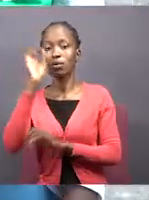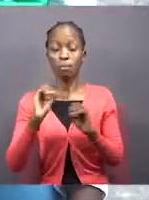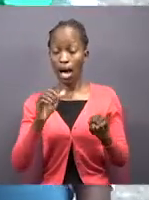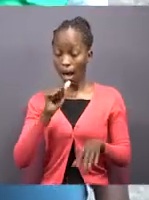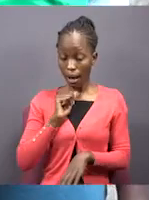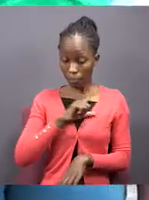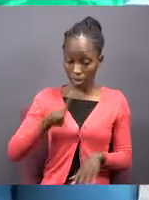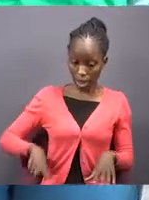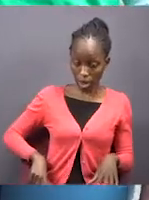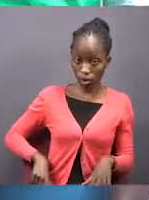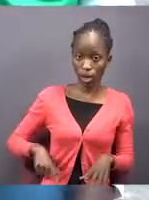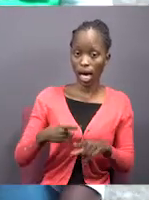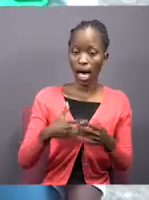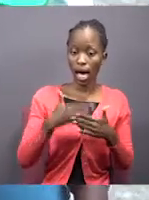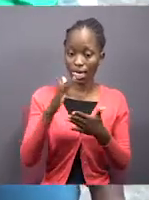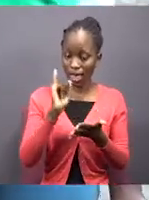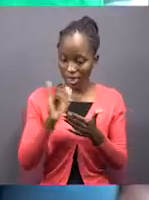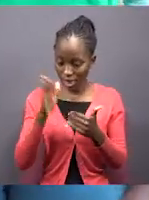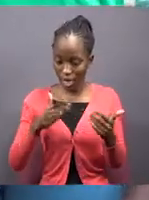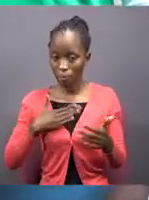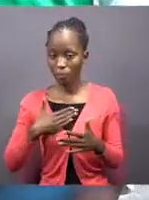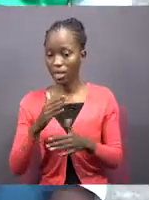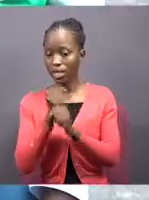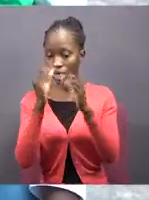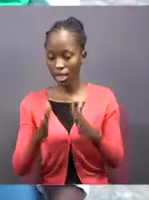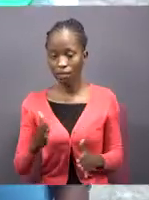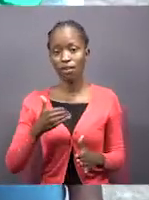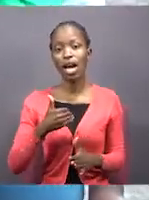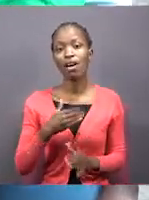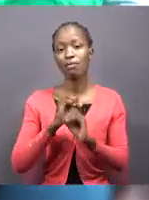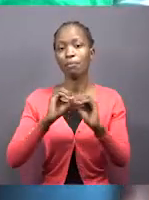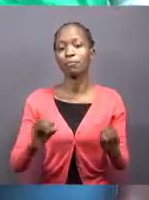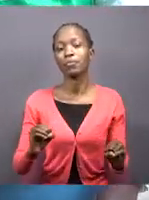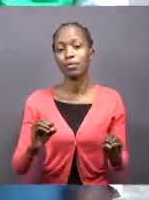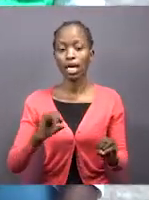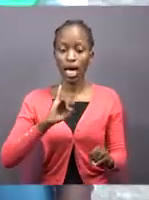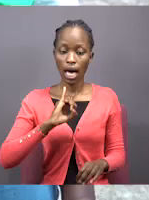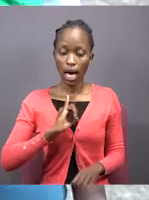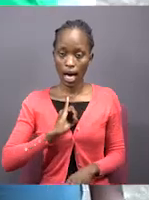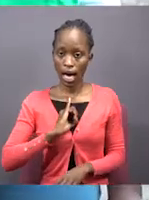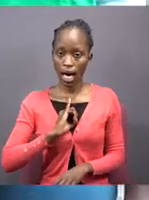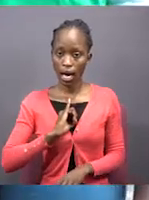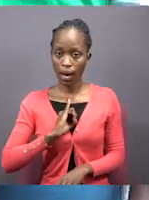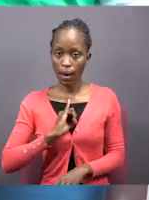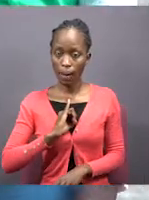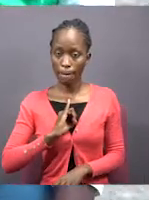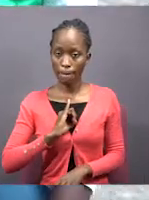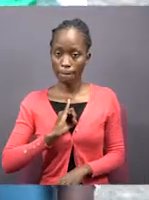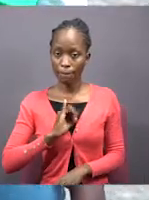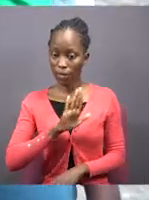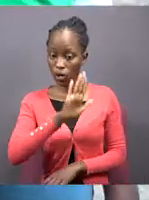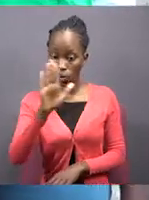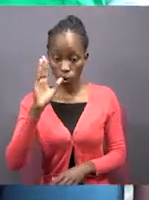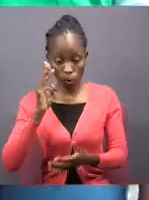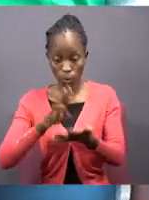apart from me, there is no Savior. I have revealed and saved and proclaimed. I am not a foreign God among you. You are my witness,